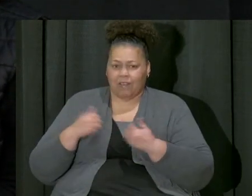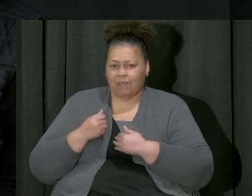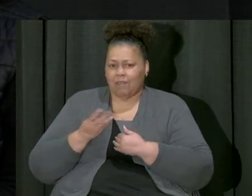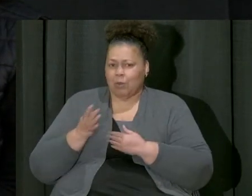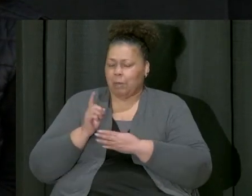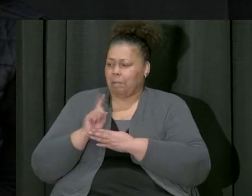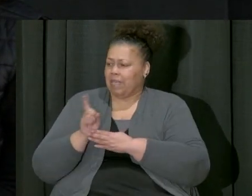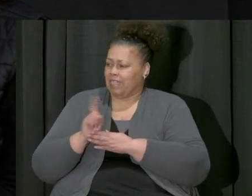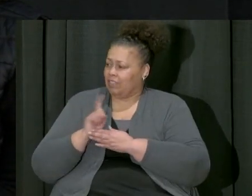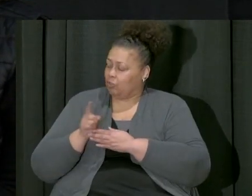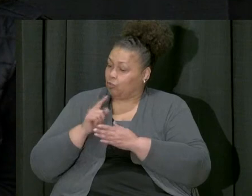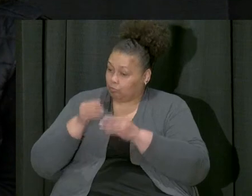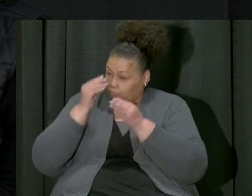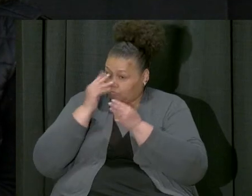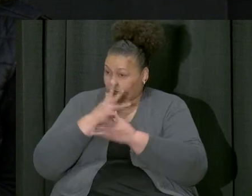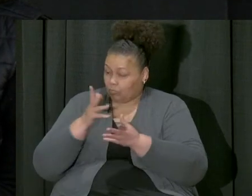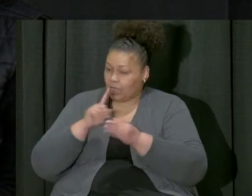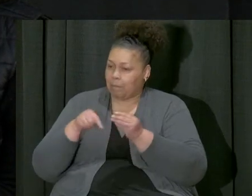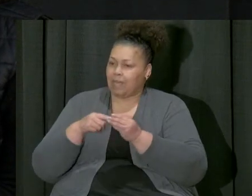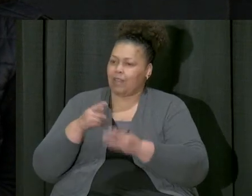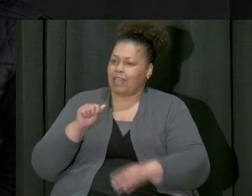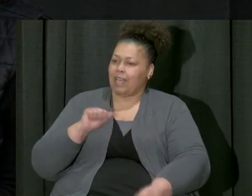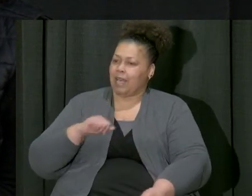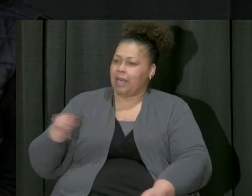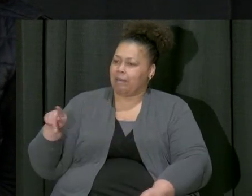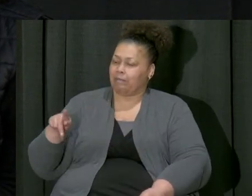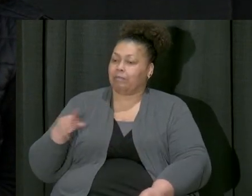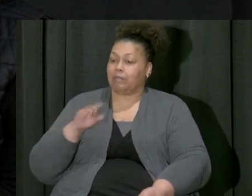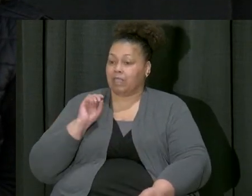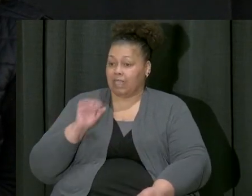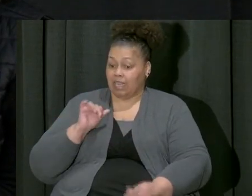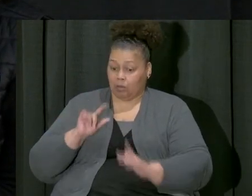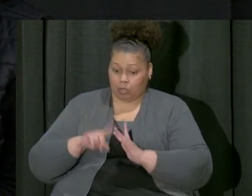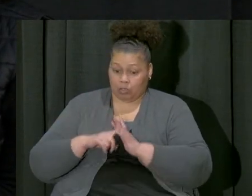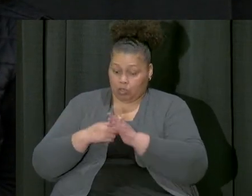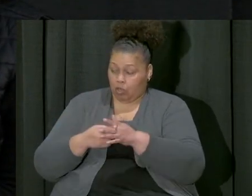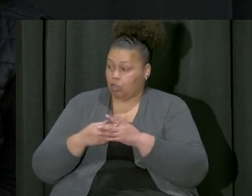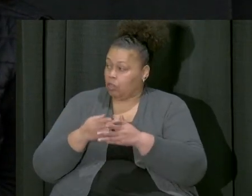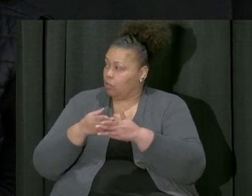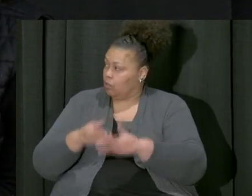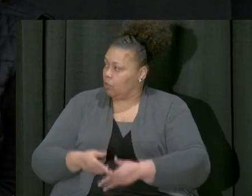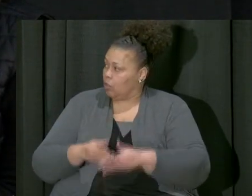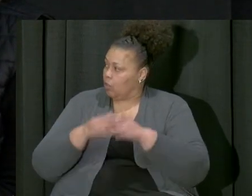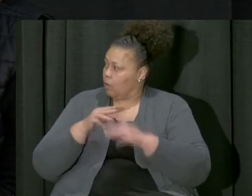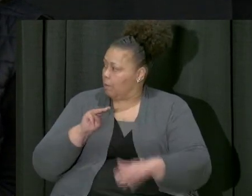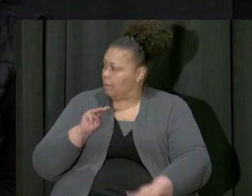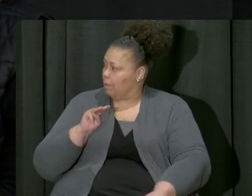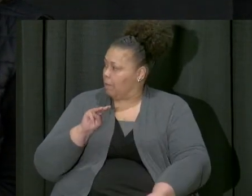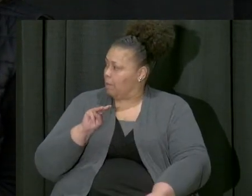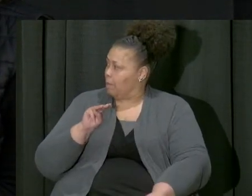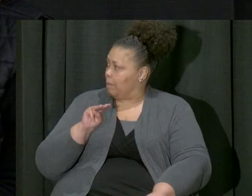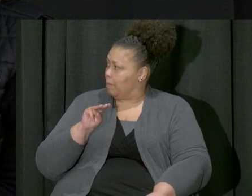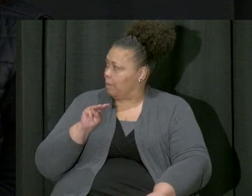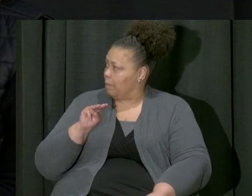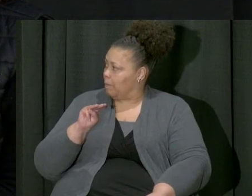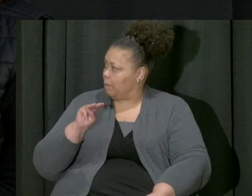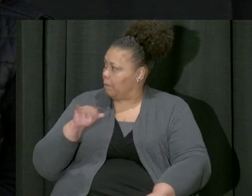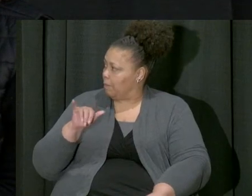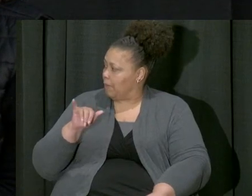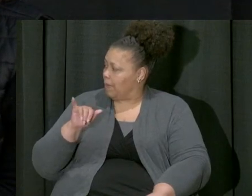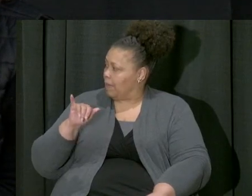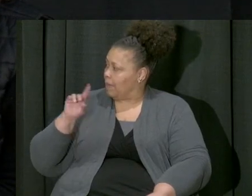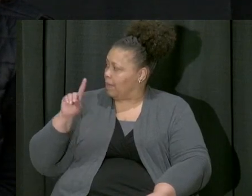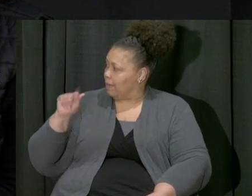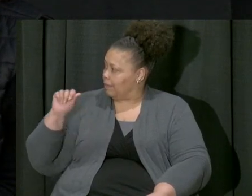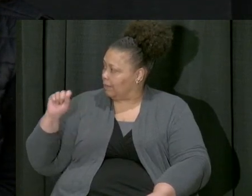tell you about the app. So the app we are launching is called MyDys. And MyDys is here